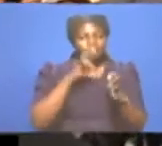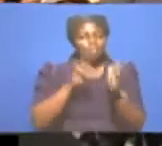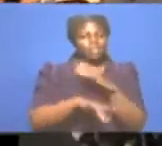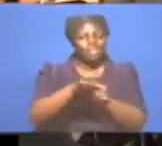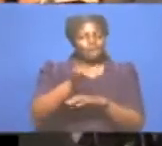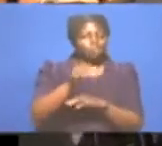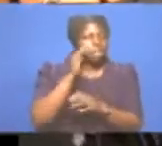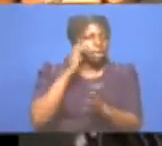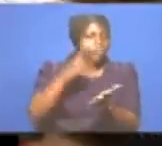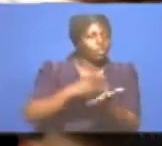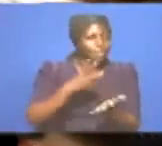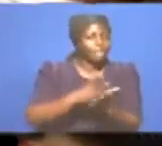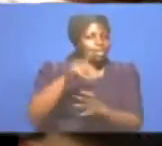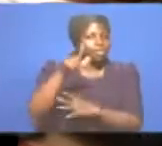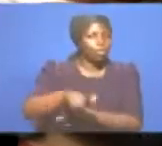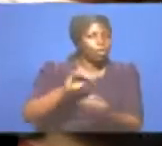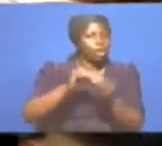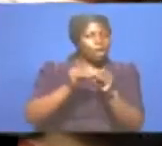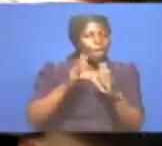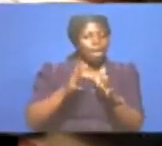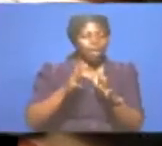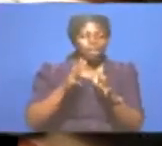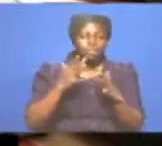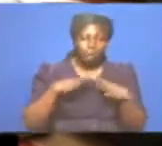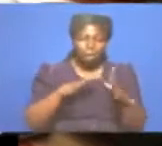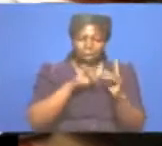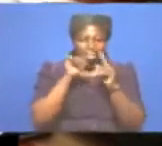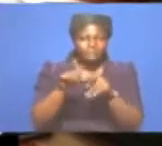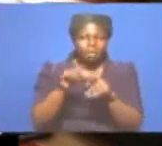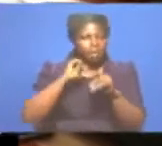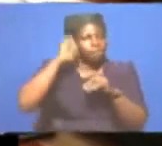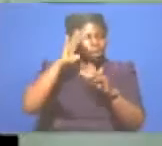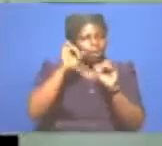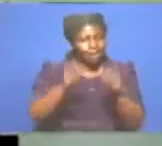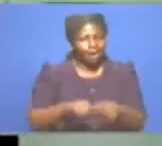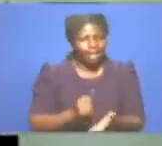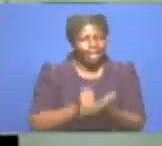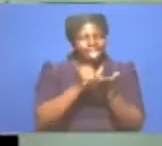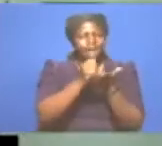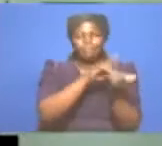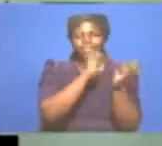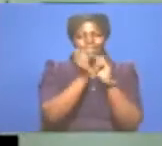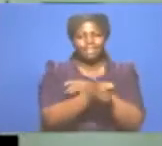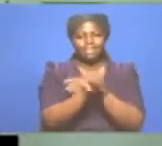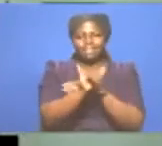low turnout and politicians can play a vital role in reversing the trend.